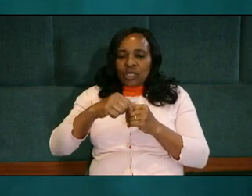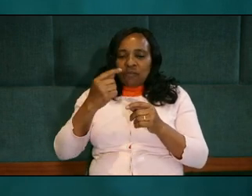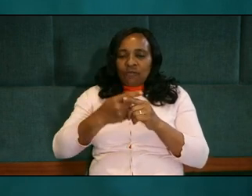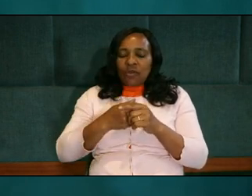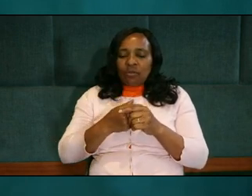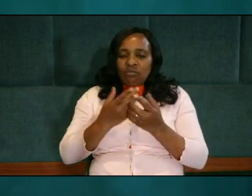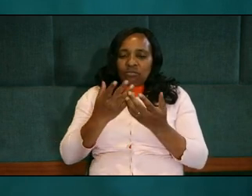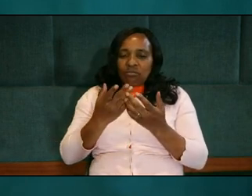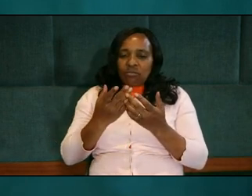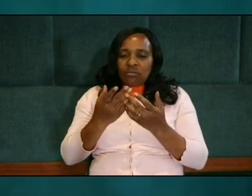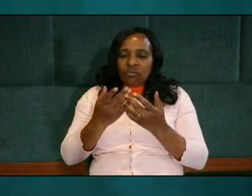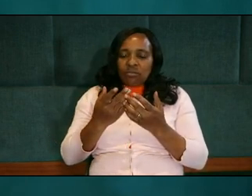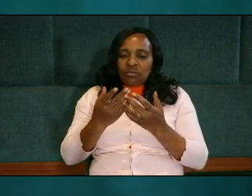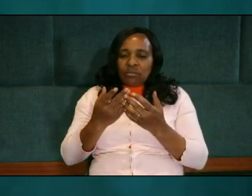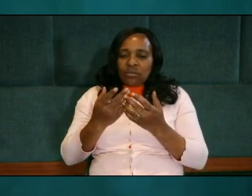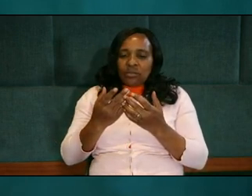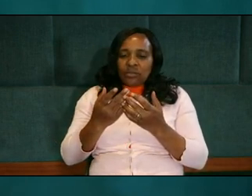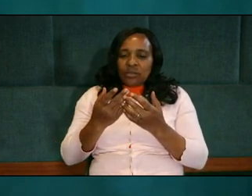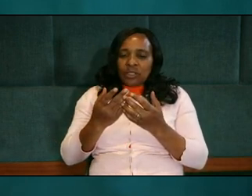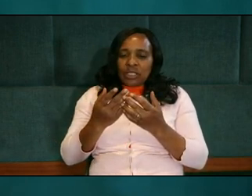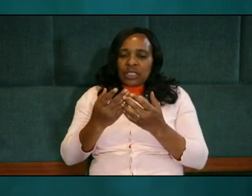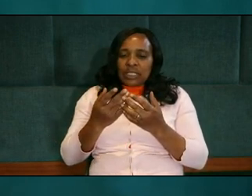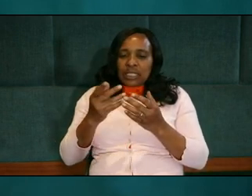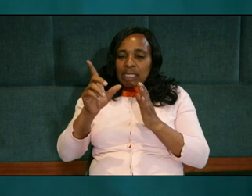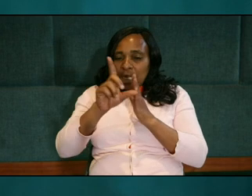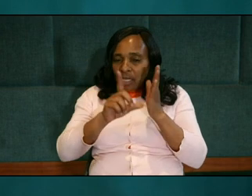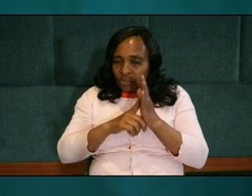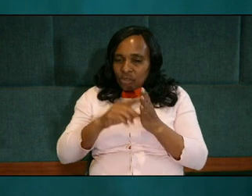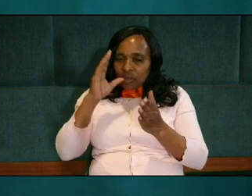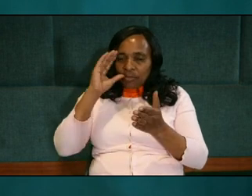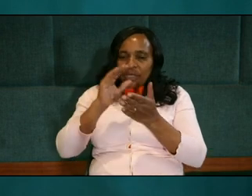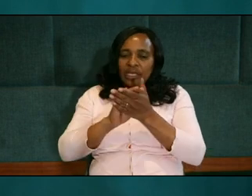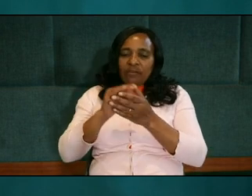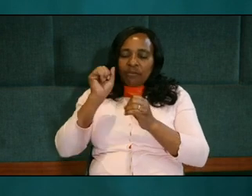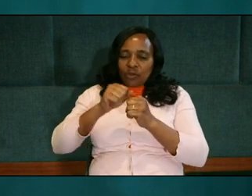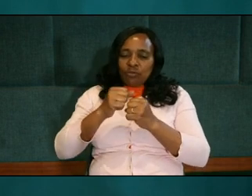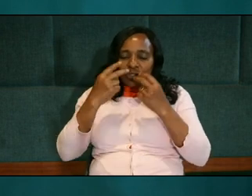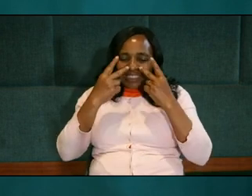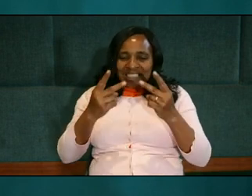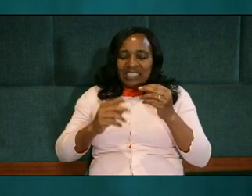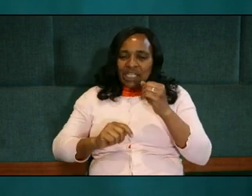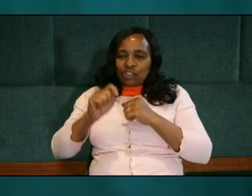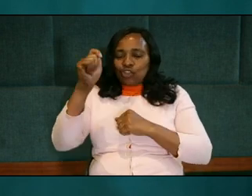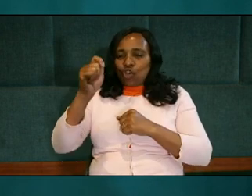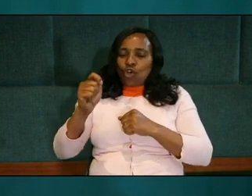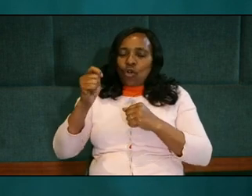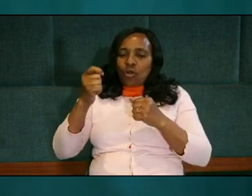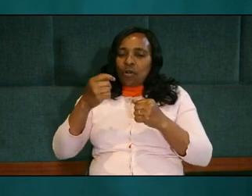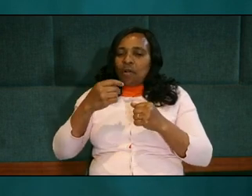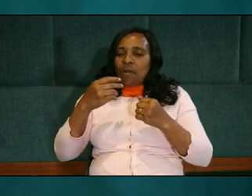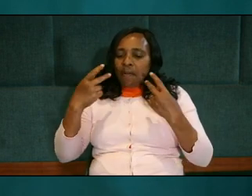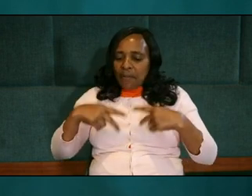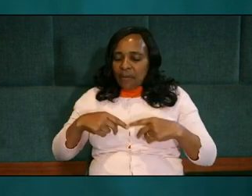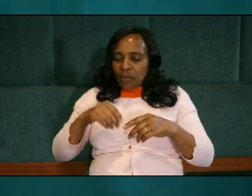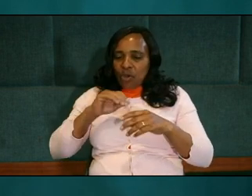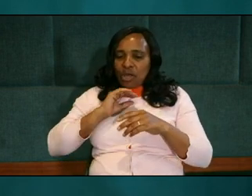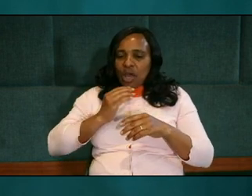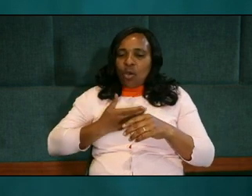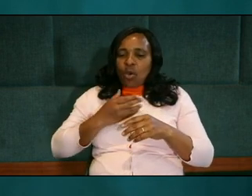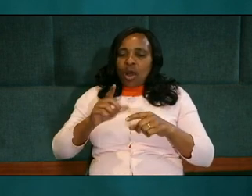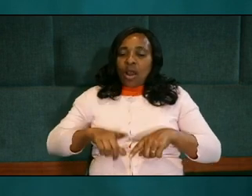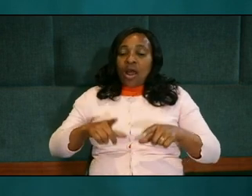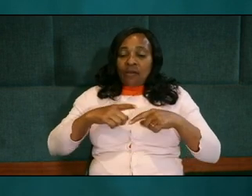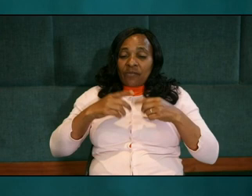servant David, that if we believe in you, we can slay the giants of our lives. Lord, may these words be